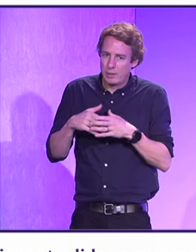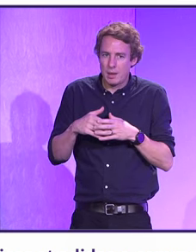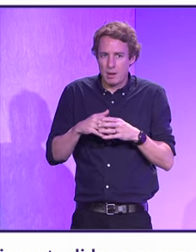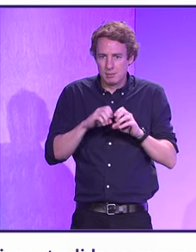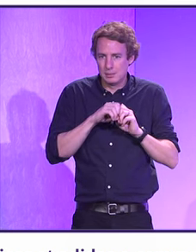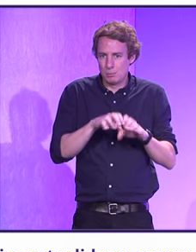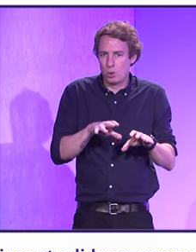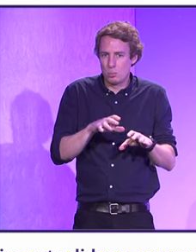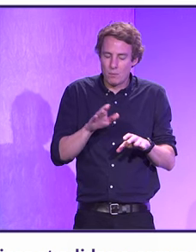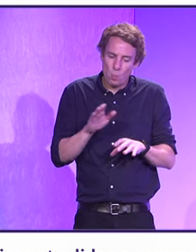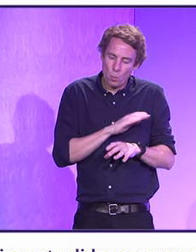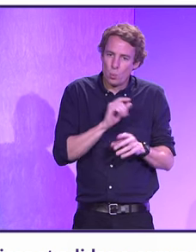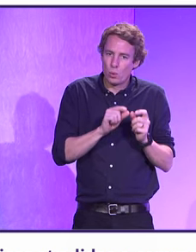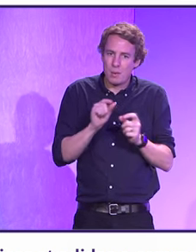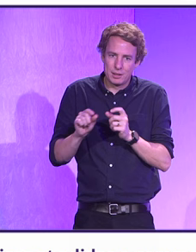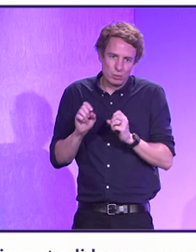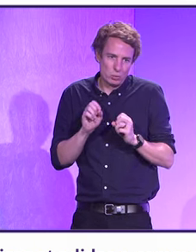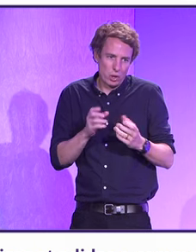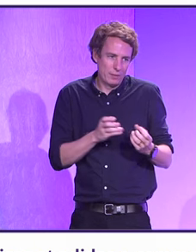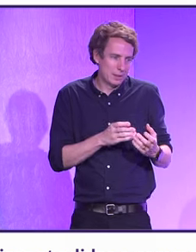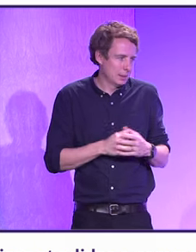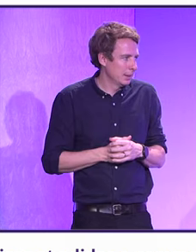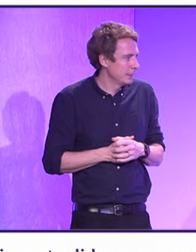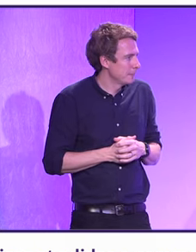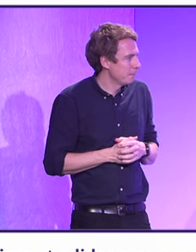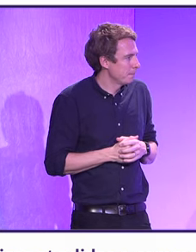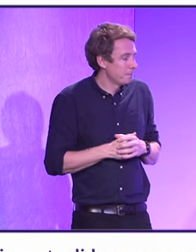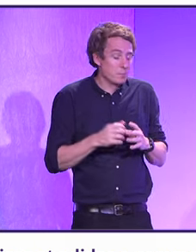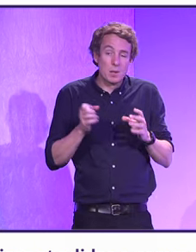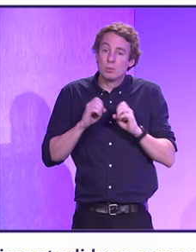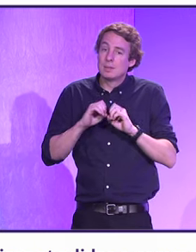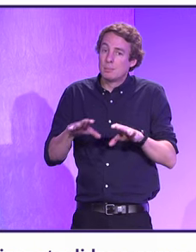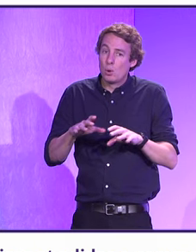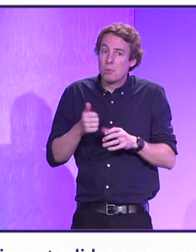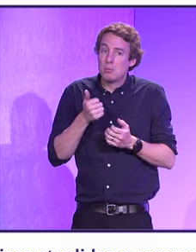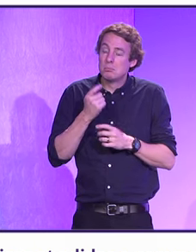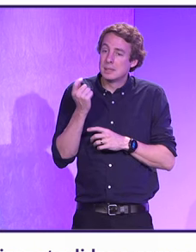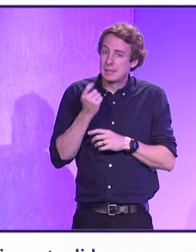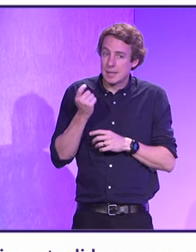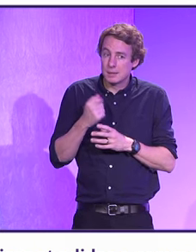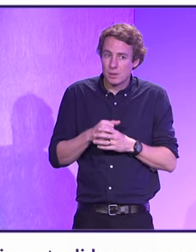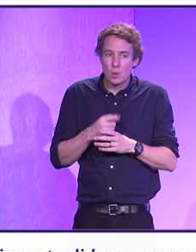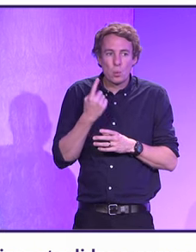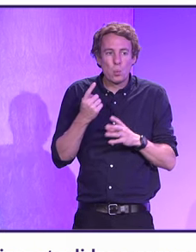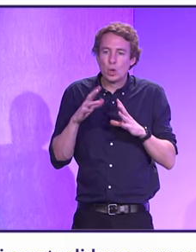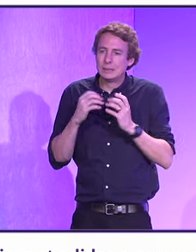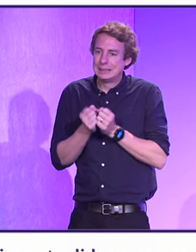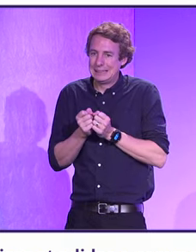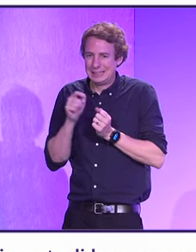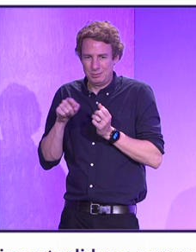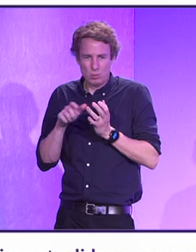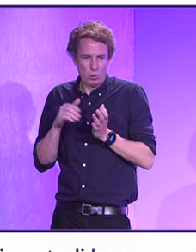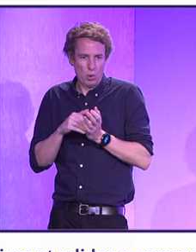deployment together, all the microservices. And the orchestration service deployment was successful. And one of the teams,